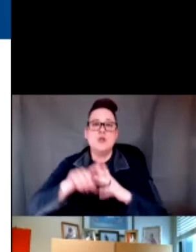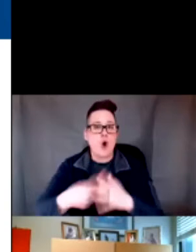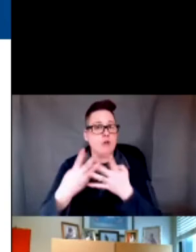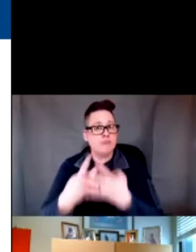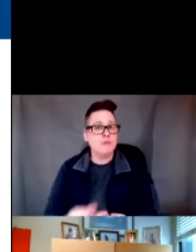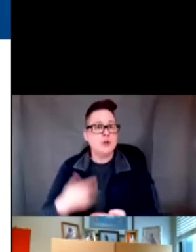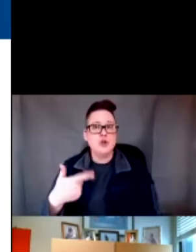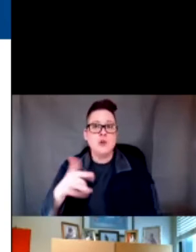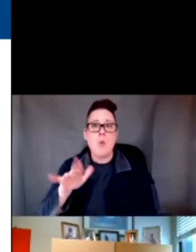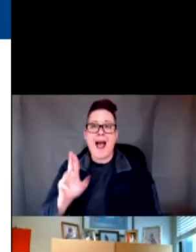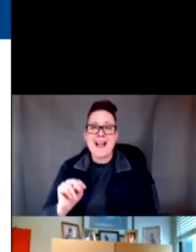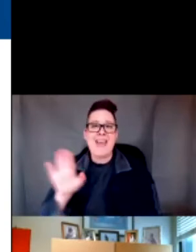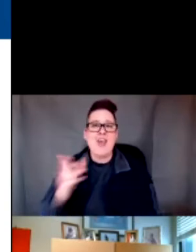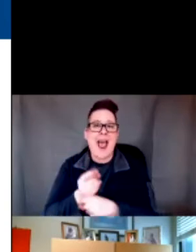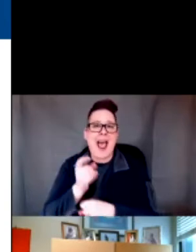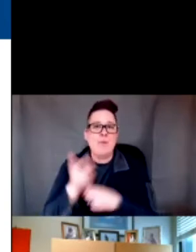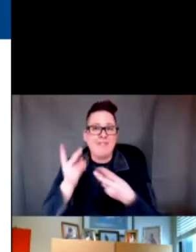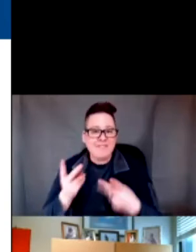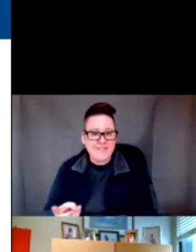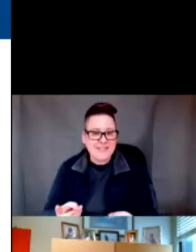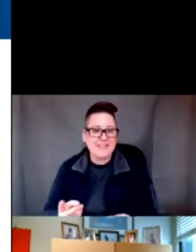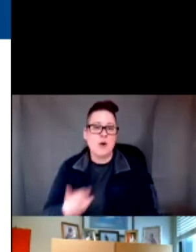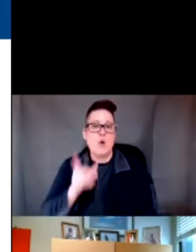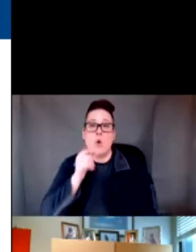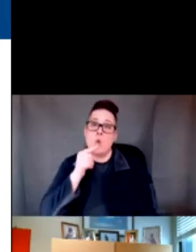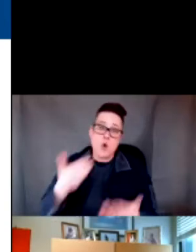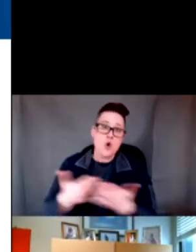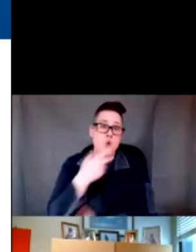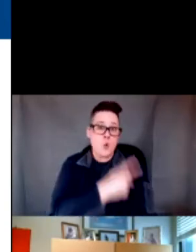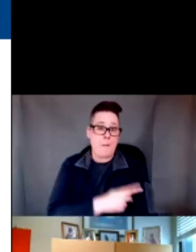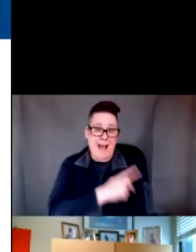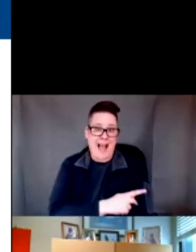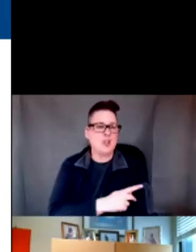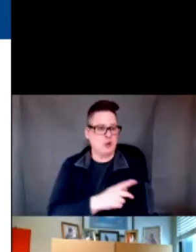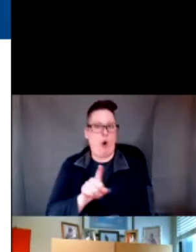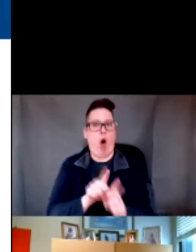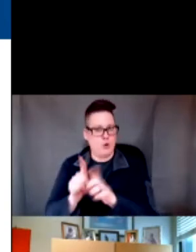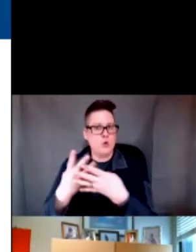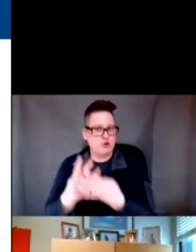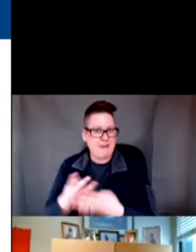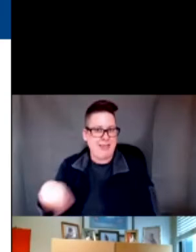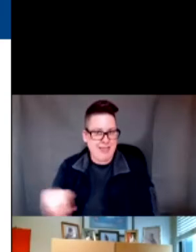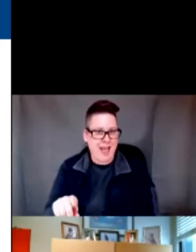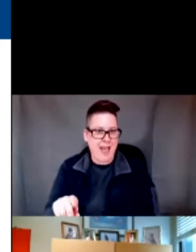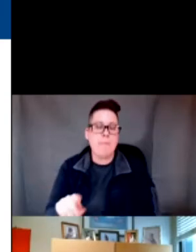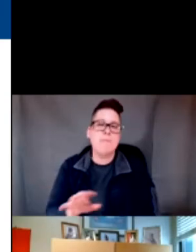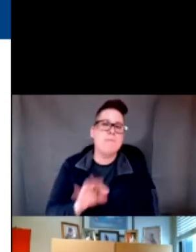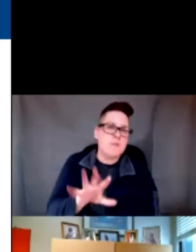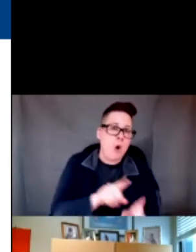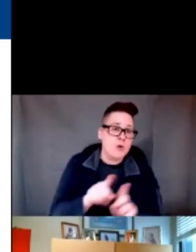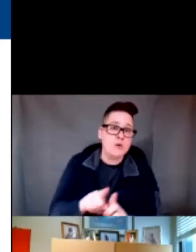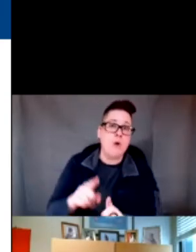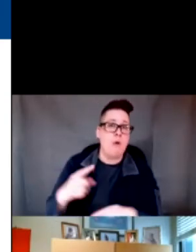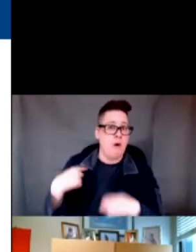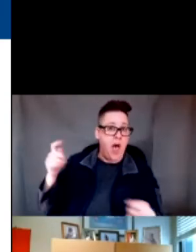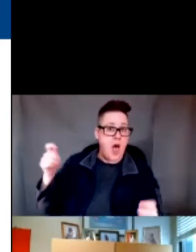at their annual exams and for anyone establishing care as a new GYN patient. I also want to mention during this evolution of the